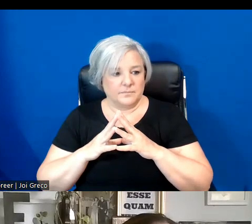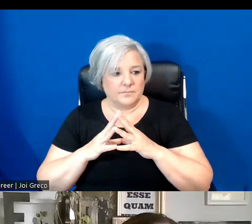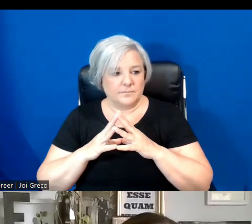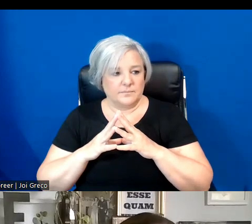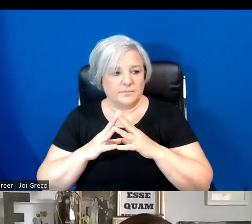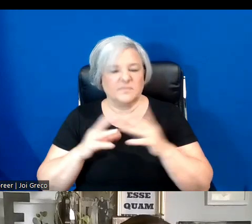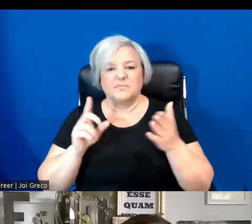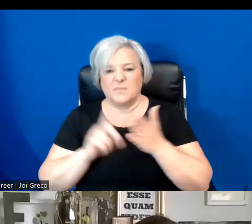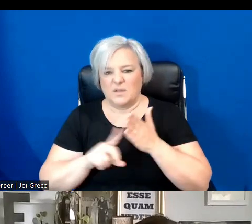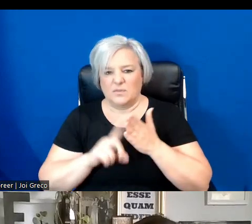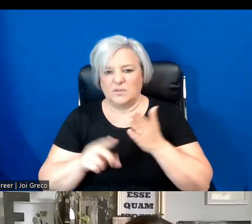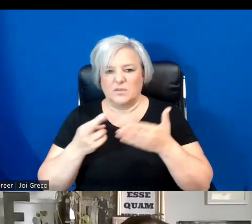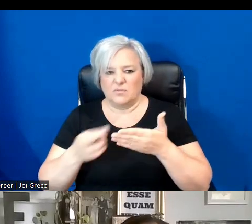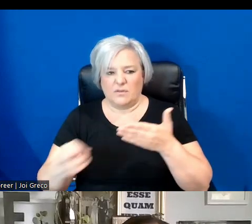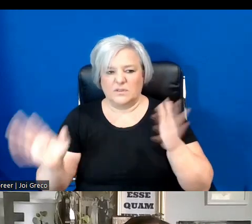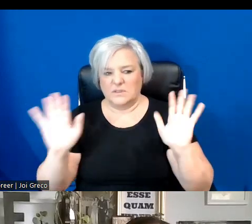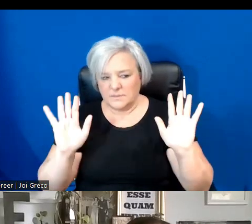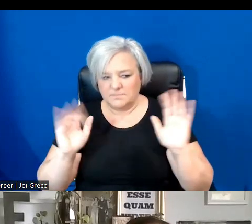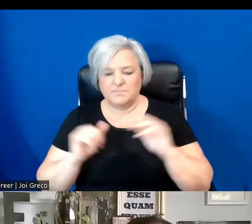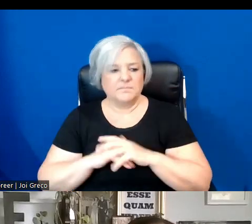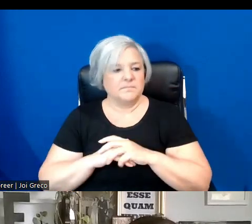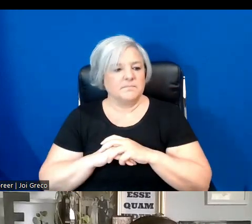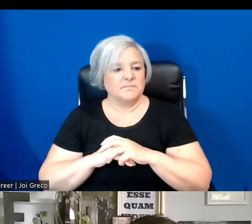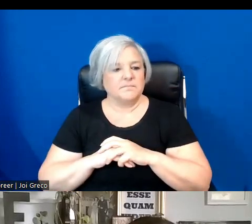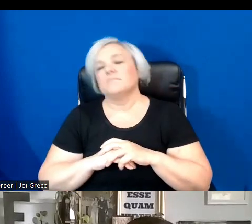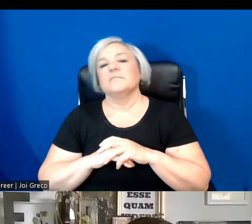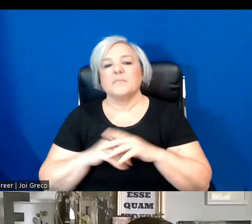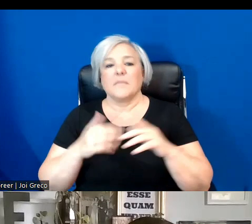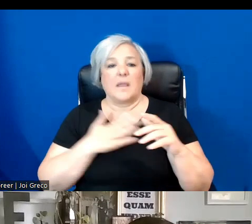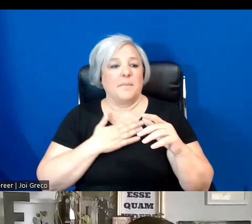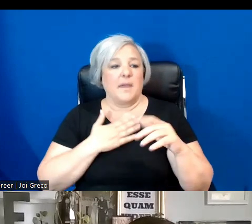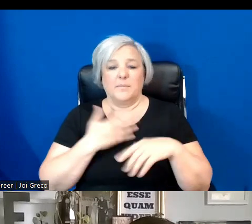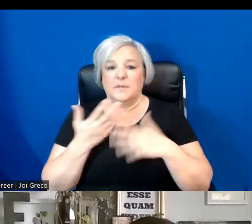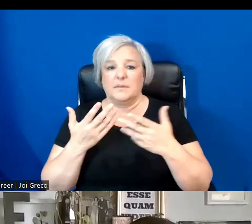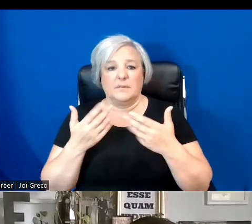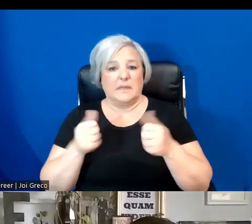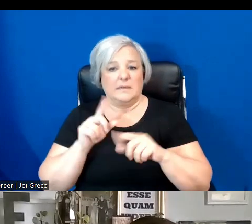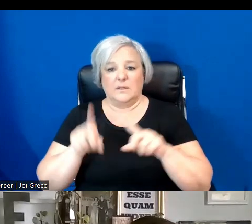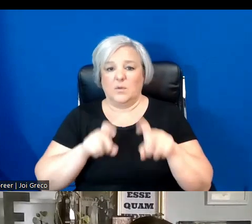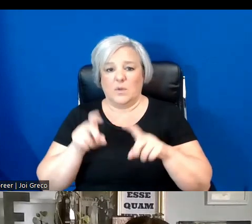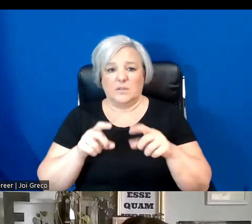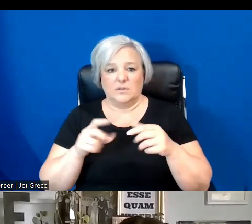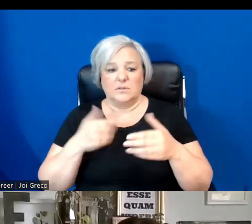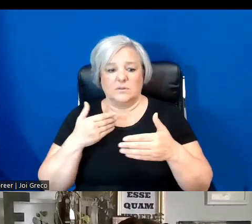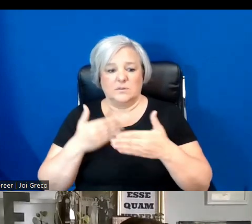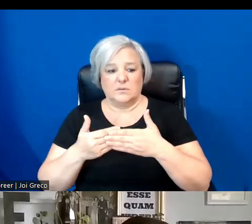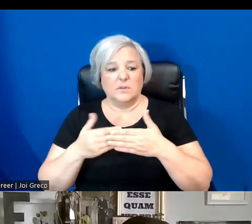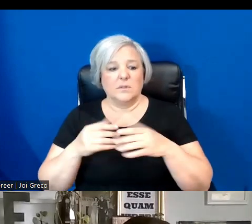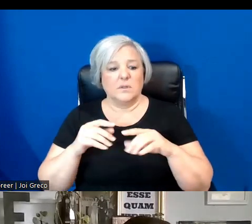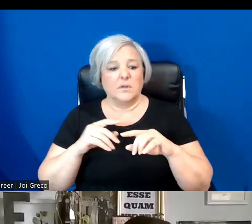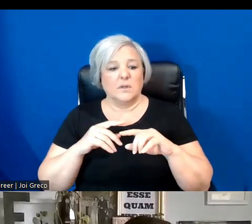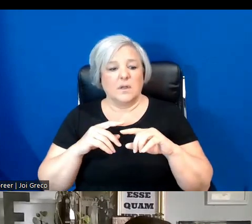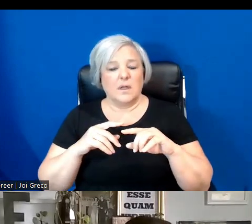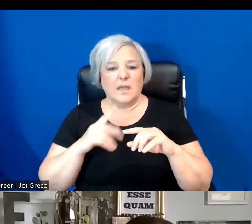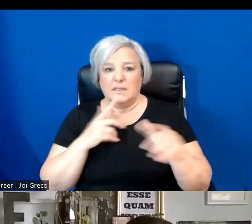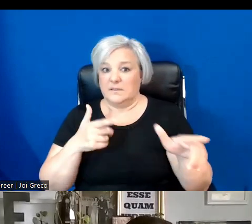I have my resources and references outlined here. I am happy to answer questions as we get to them. It was certainly a